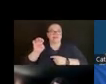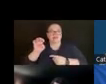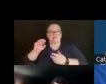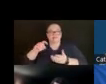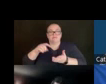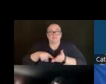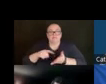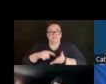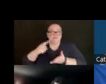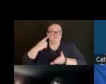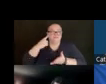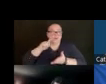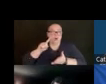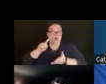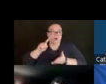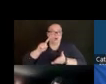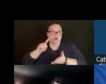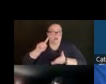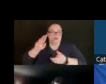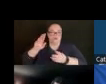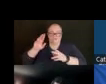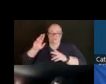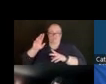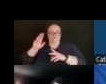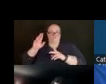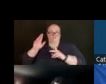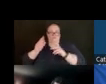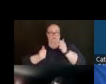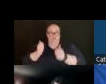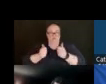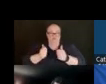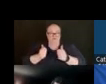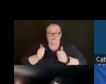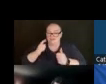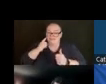it's pretty expensive. So that is it.